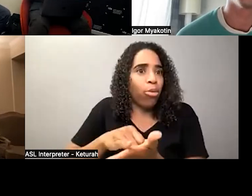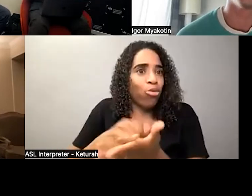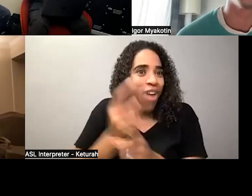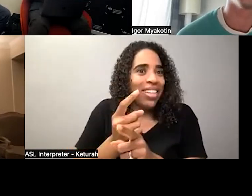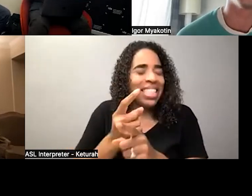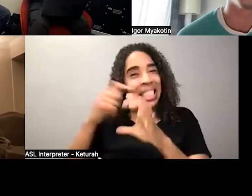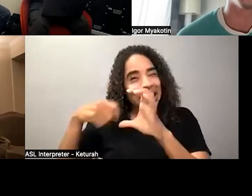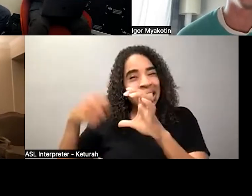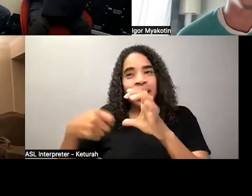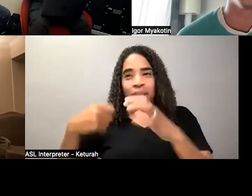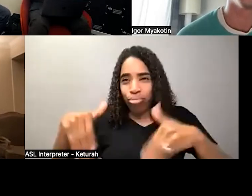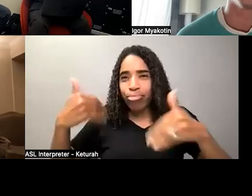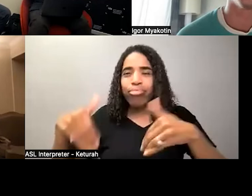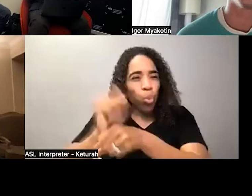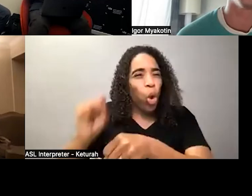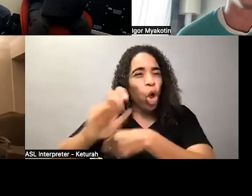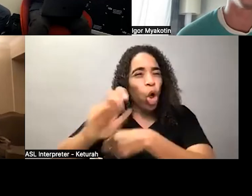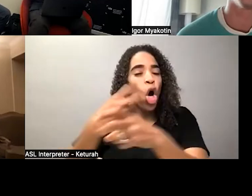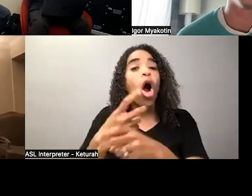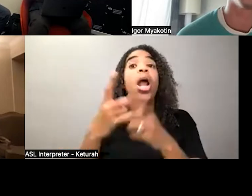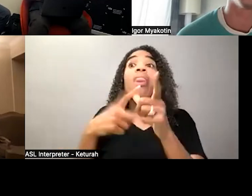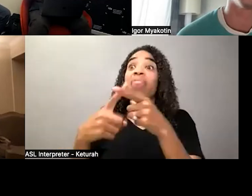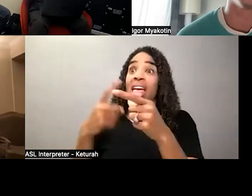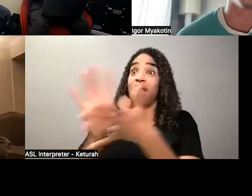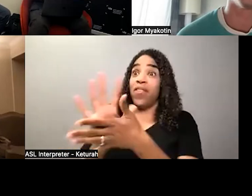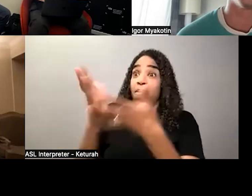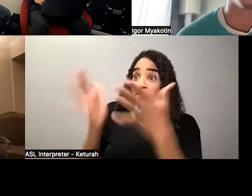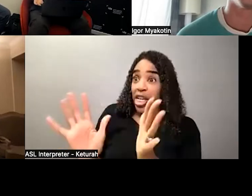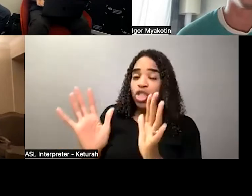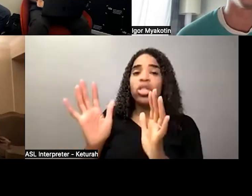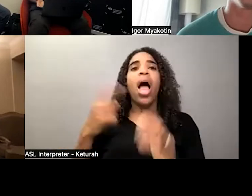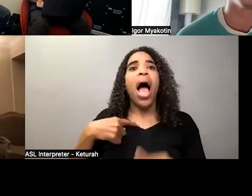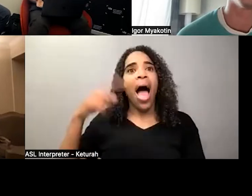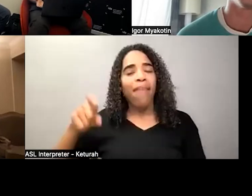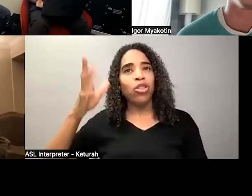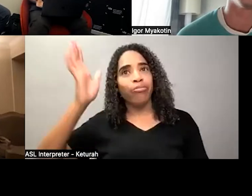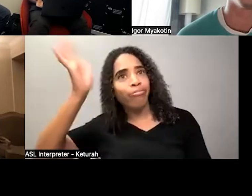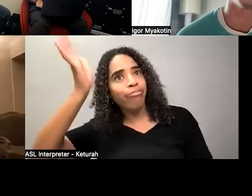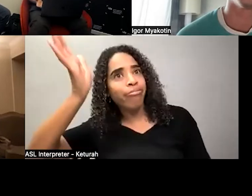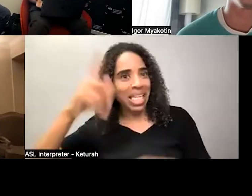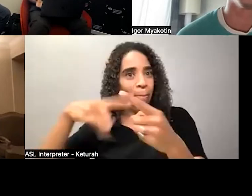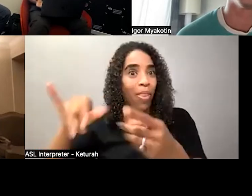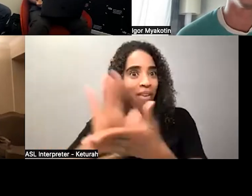of going out there and continually having to speak about it, even as you're doing right now,